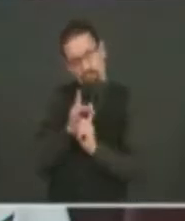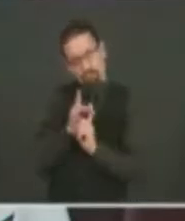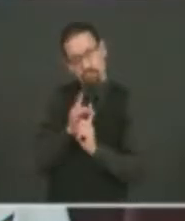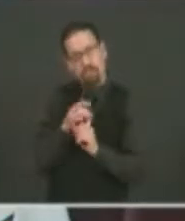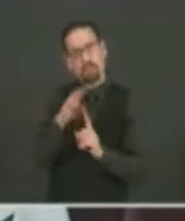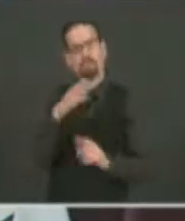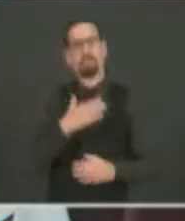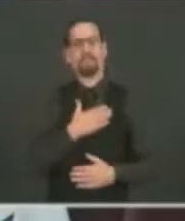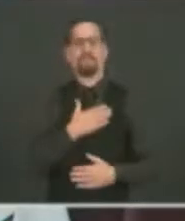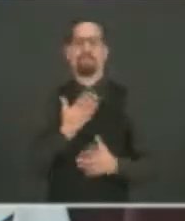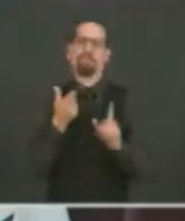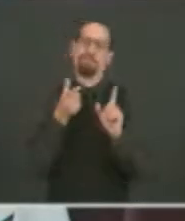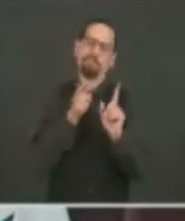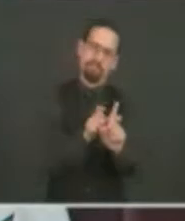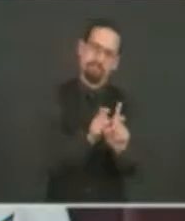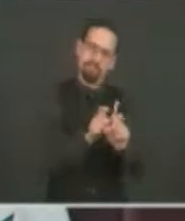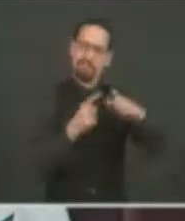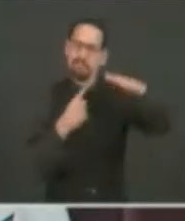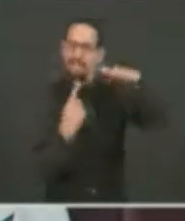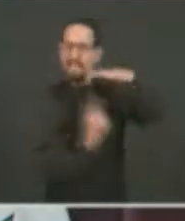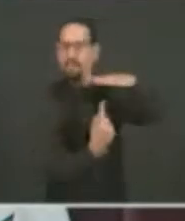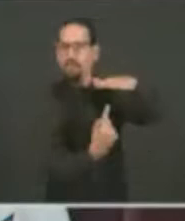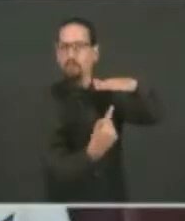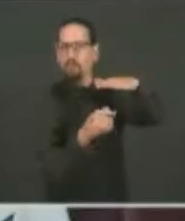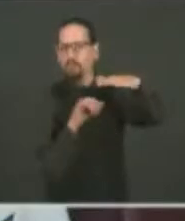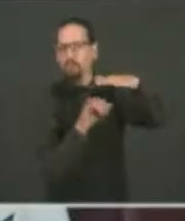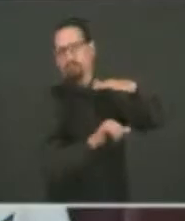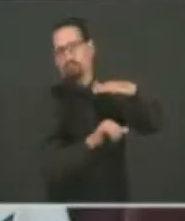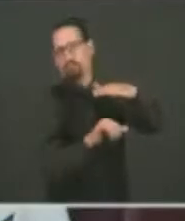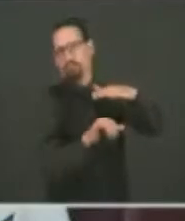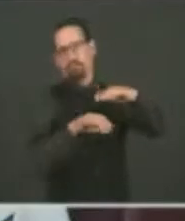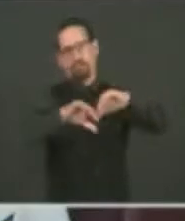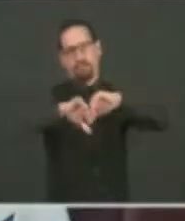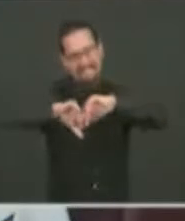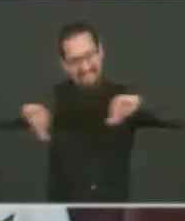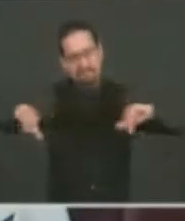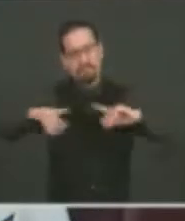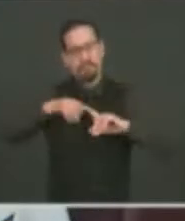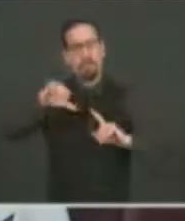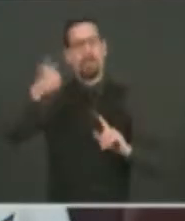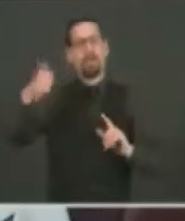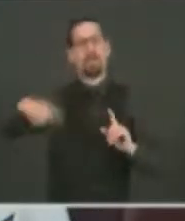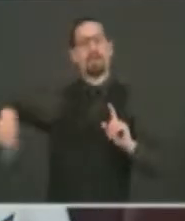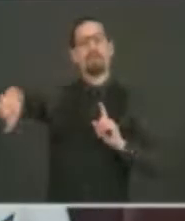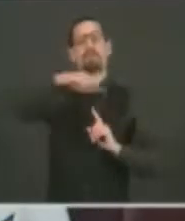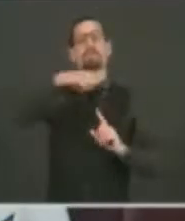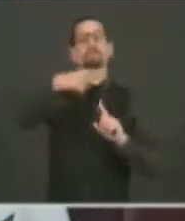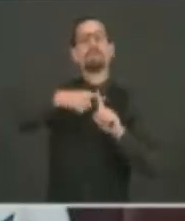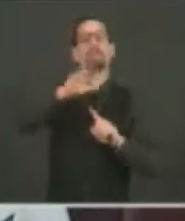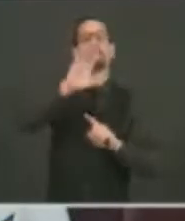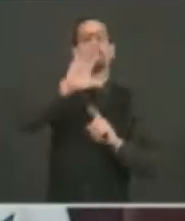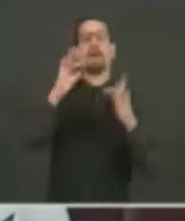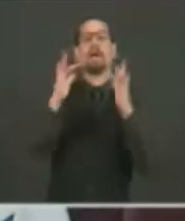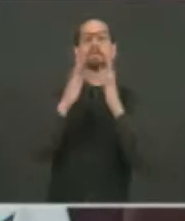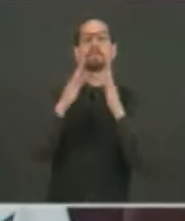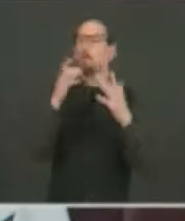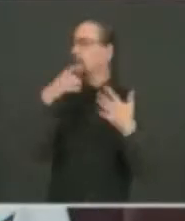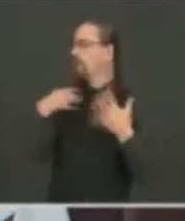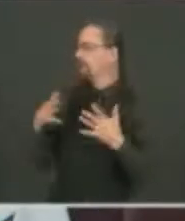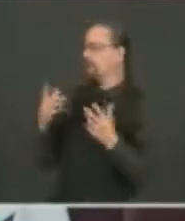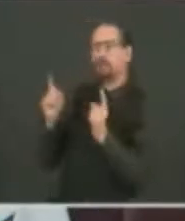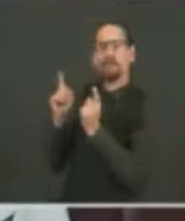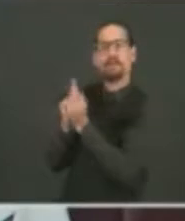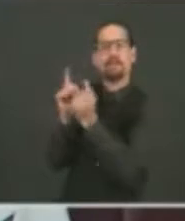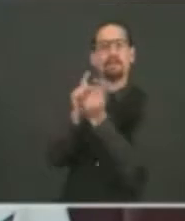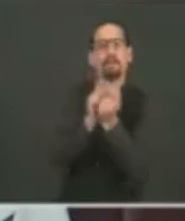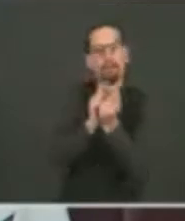housing right away, and their entire group of contacts is immediately tested and quarantined.